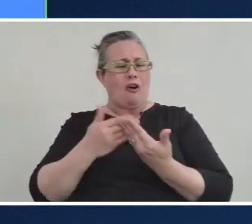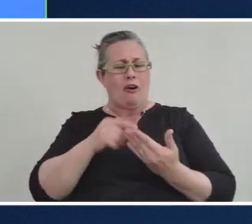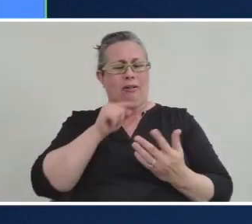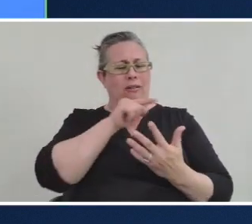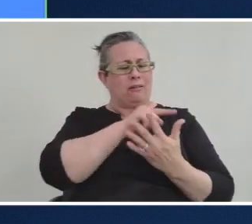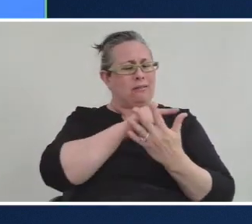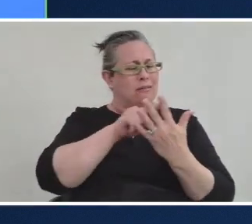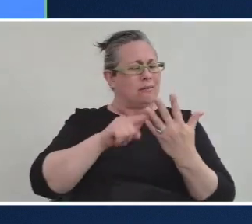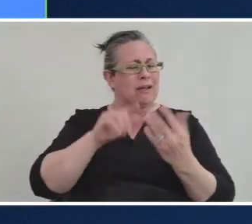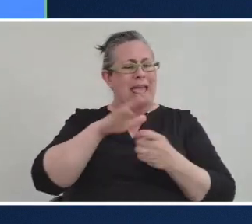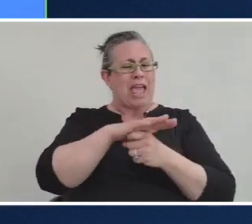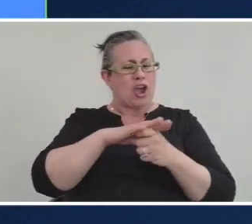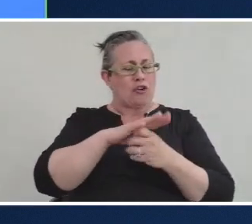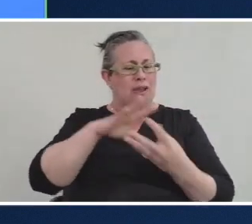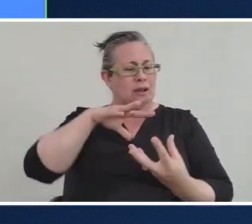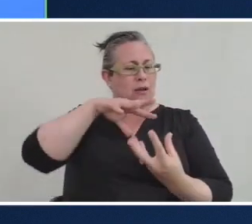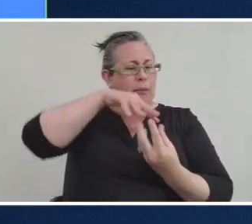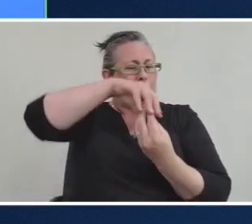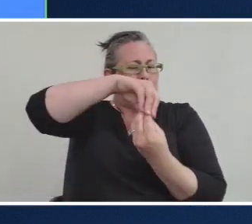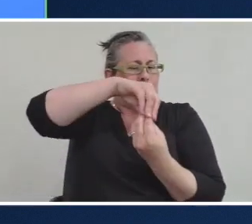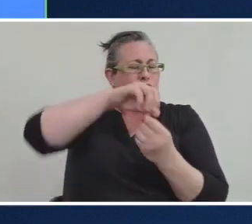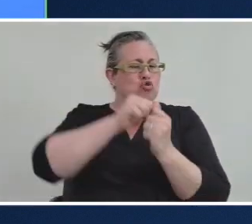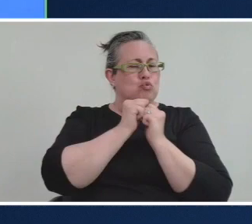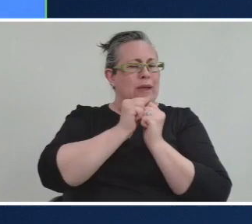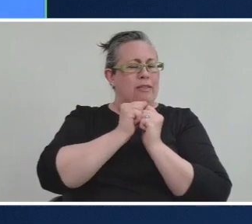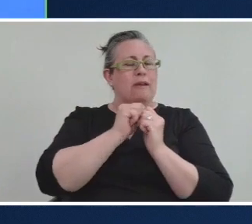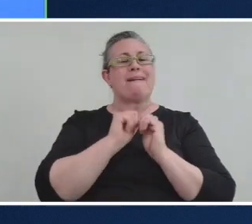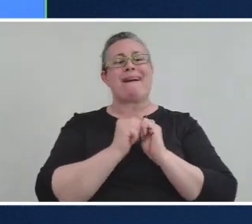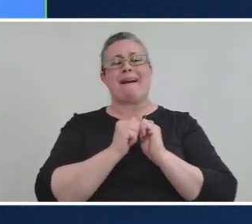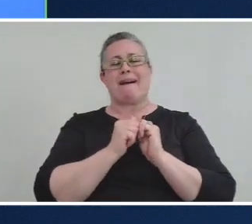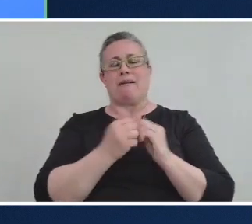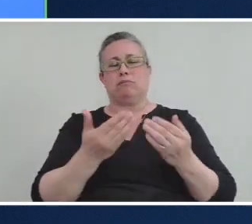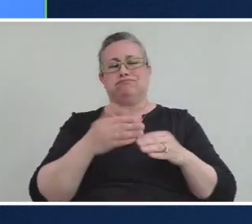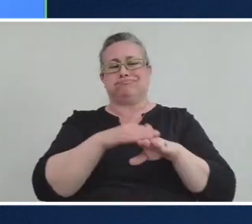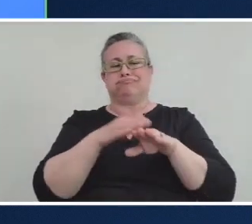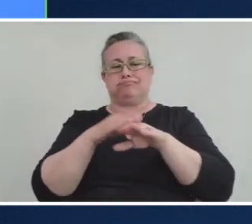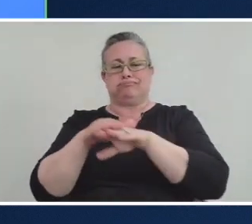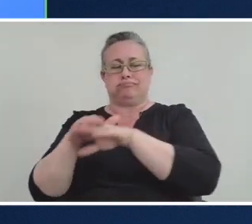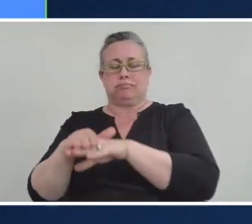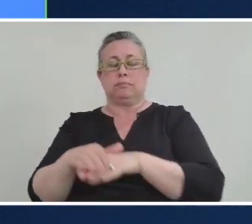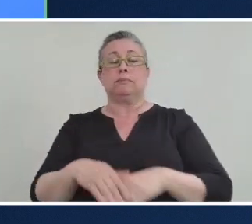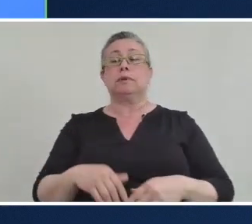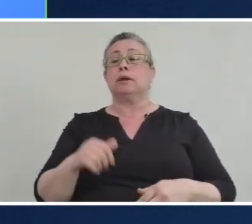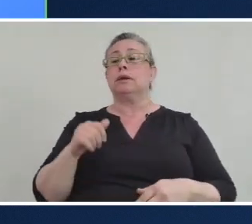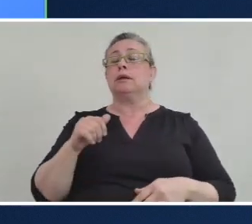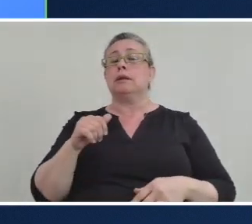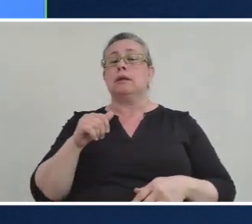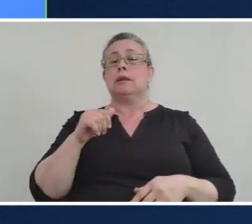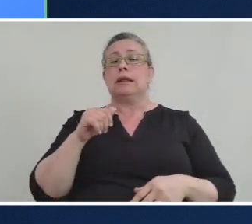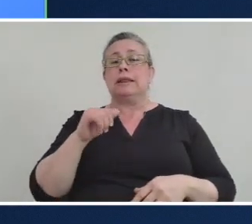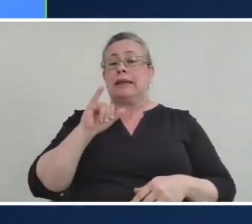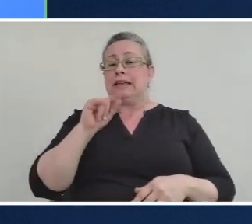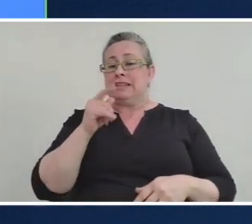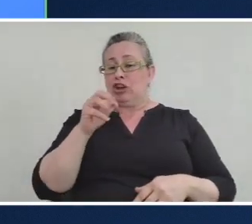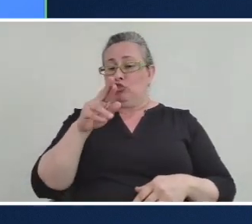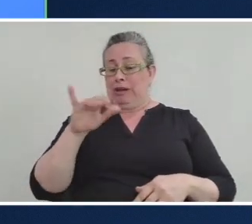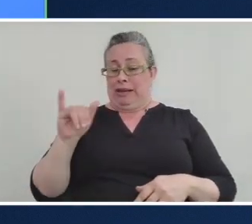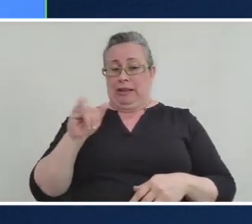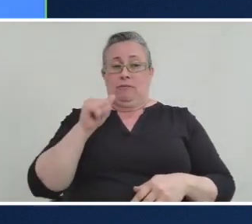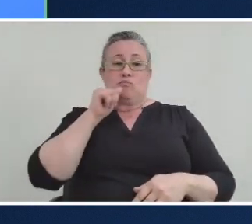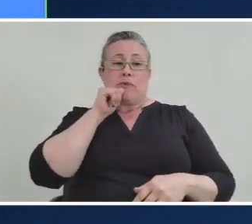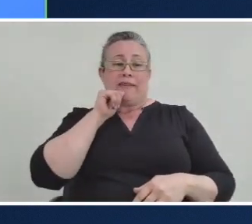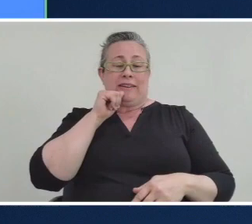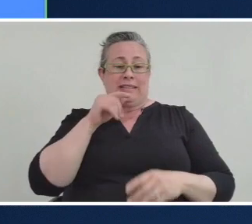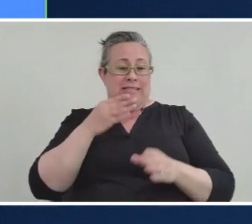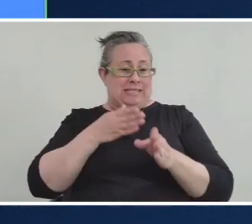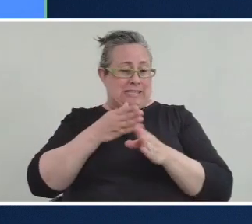to preserving the integrity of elections. On the private sector question, it is so important. When it comes to